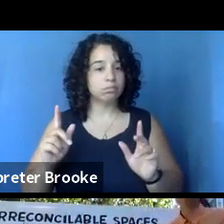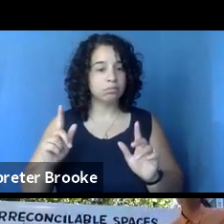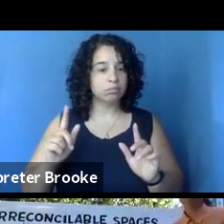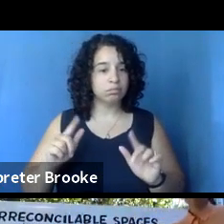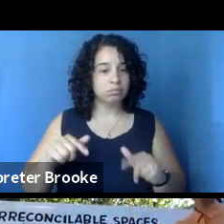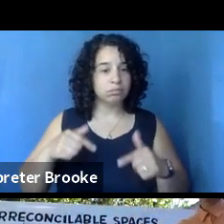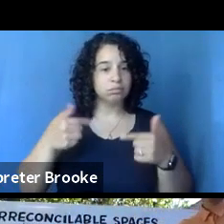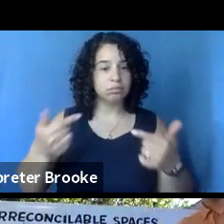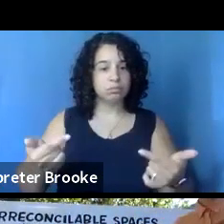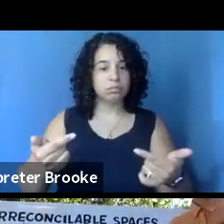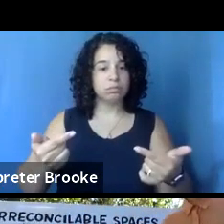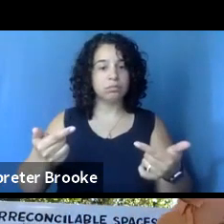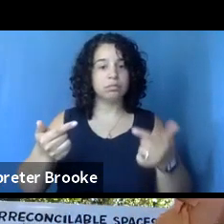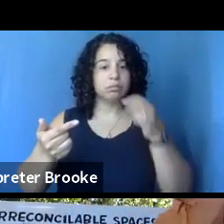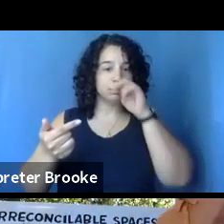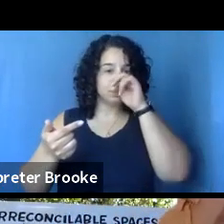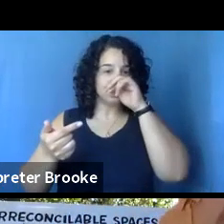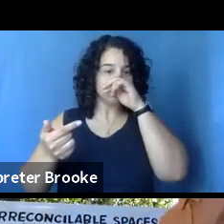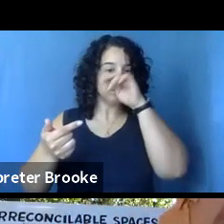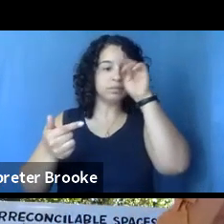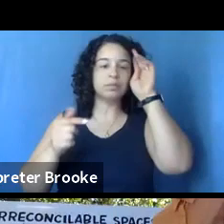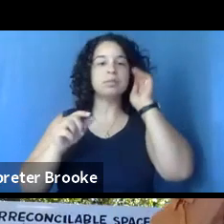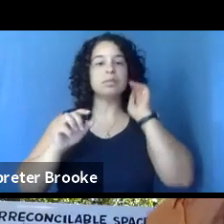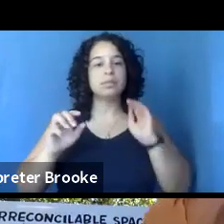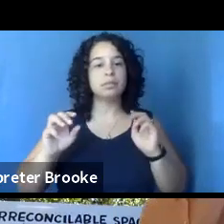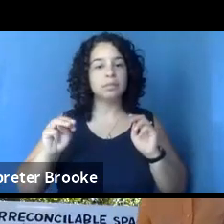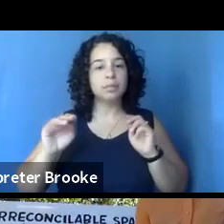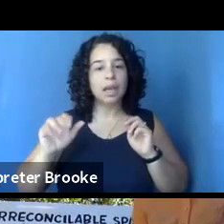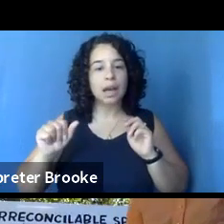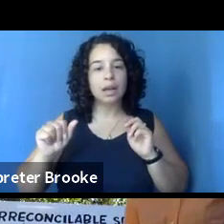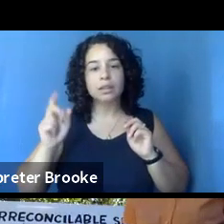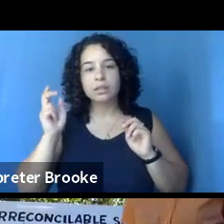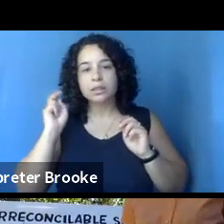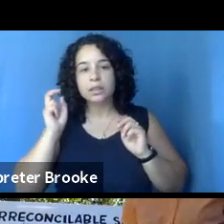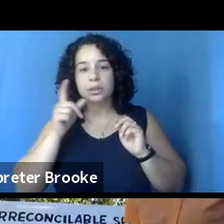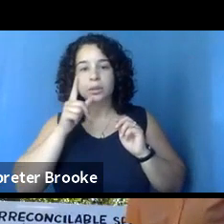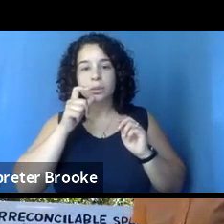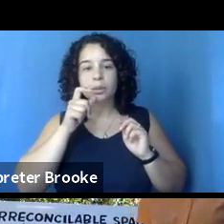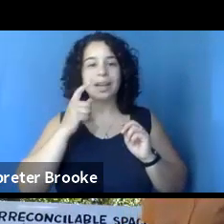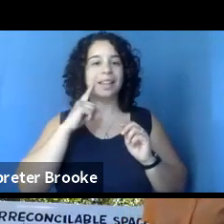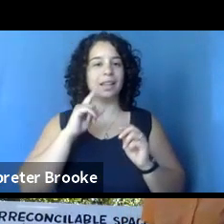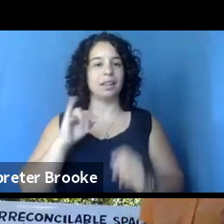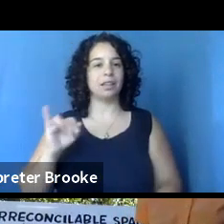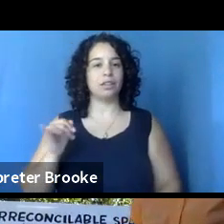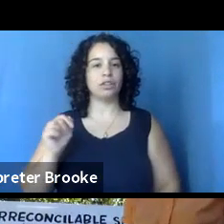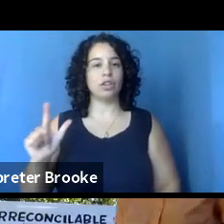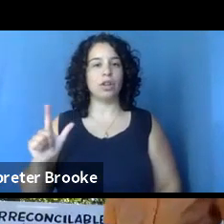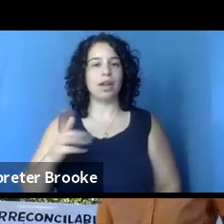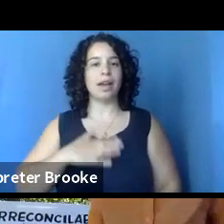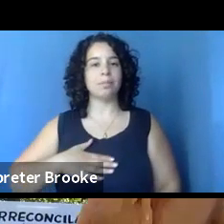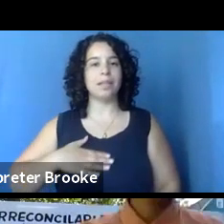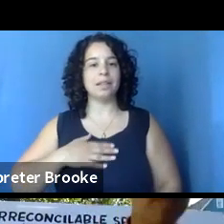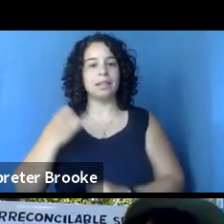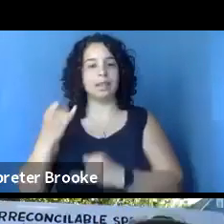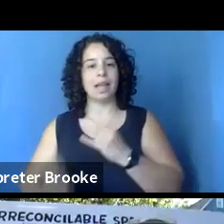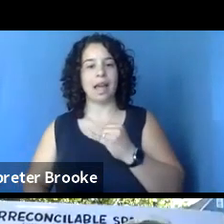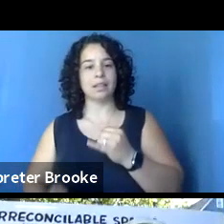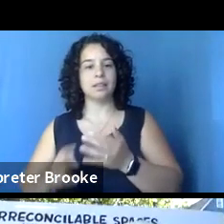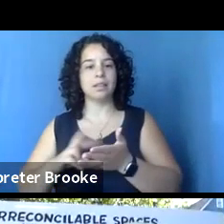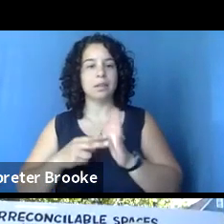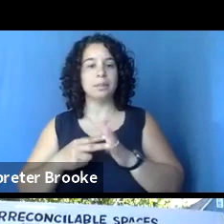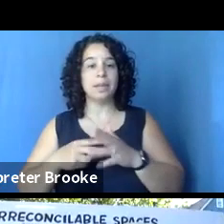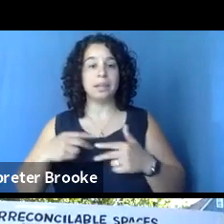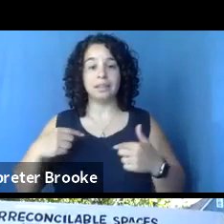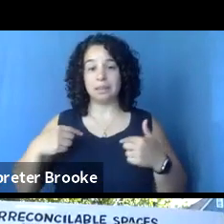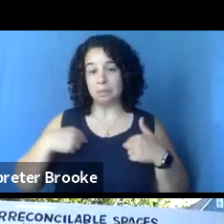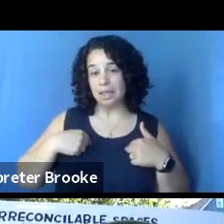or? I think Jill had requested to go last. Right. So Landon and I, one of